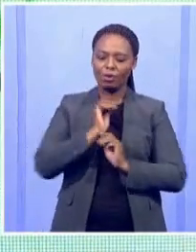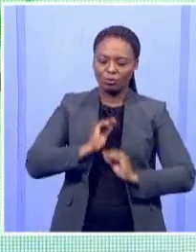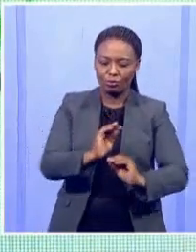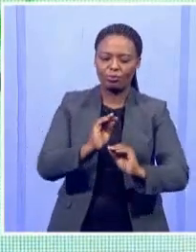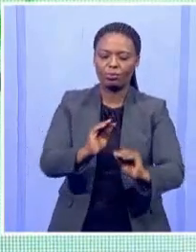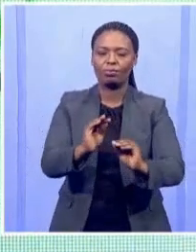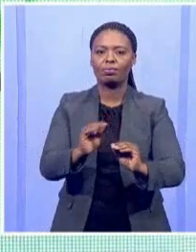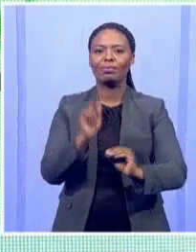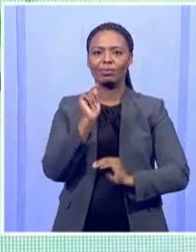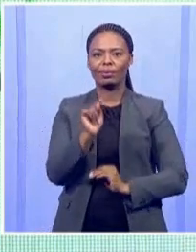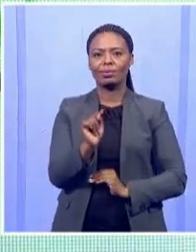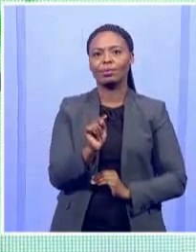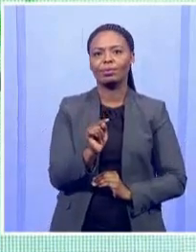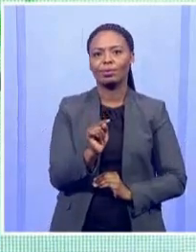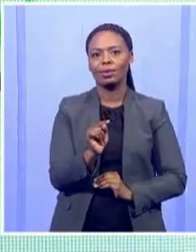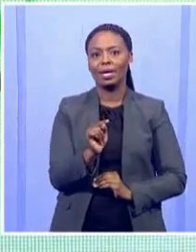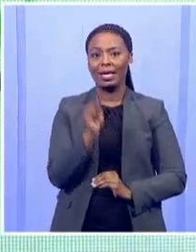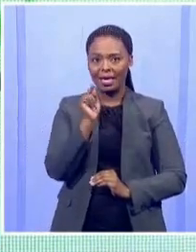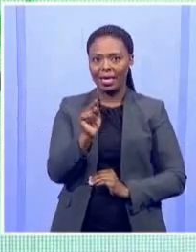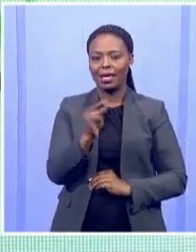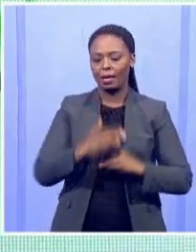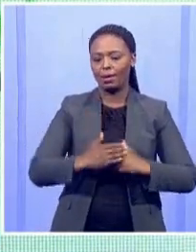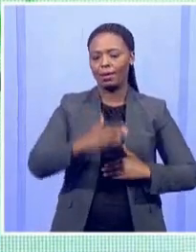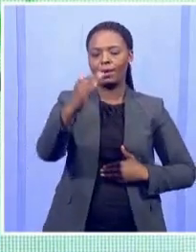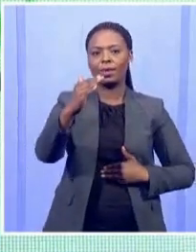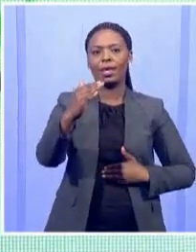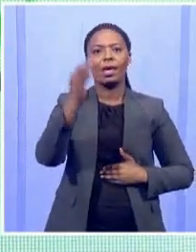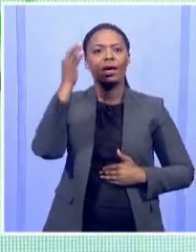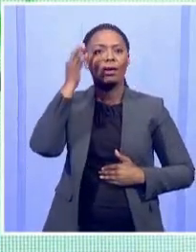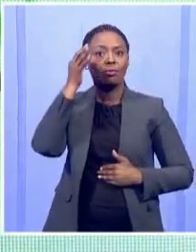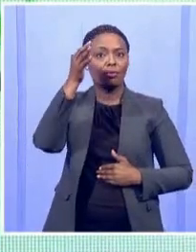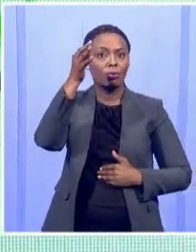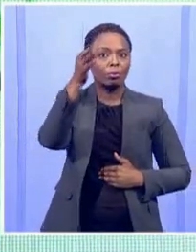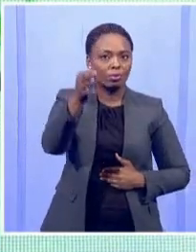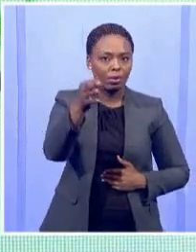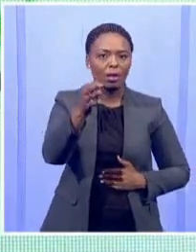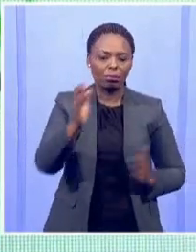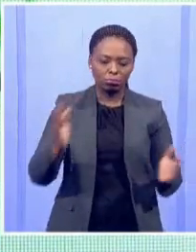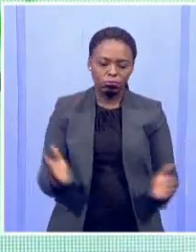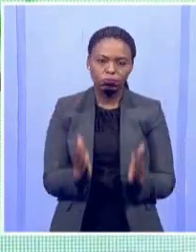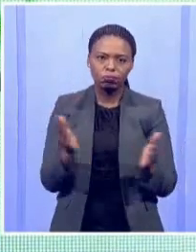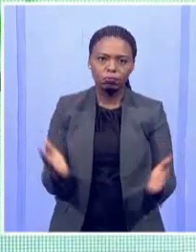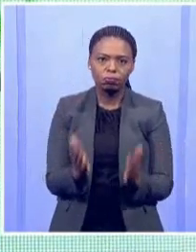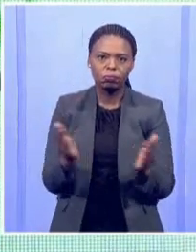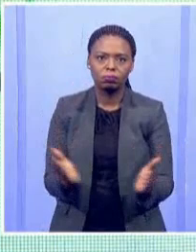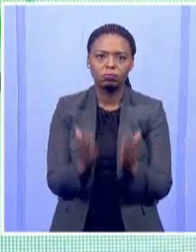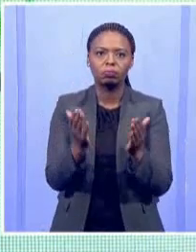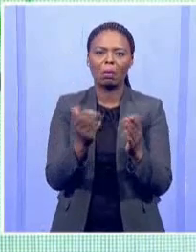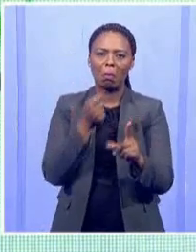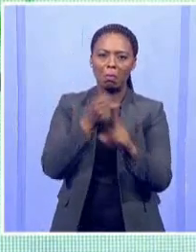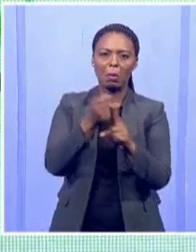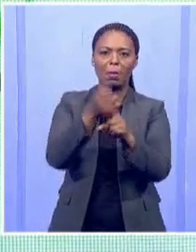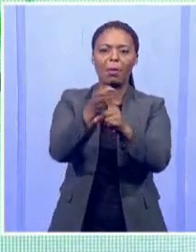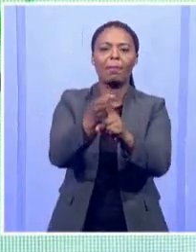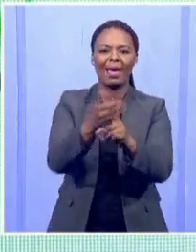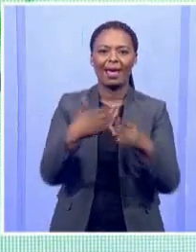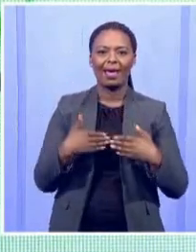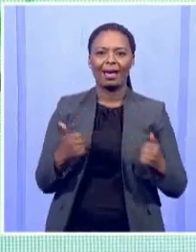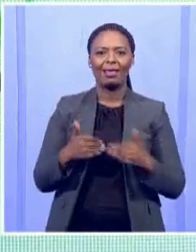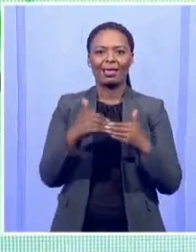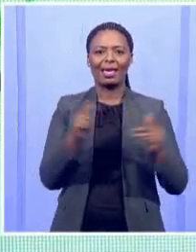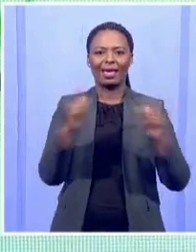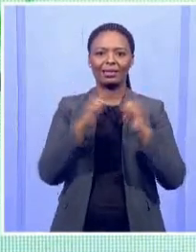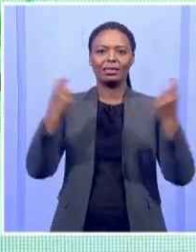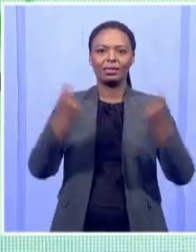we move into the future, we must emphasize more on healthcare team